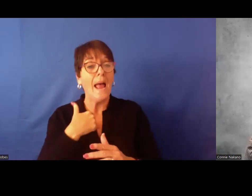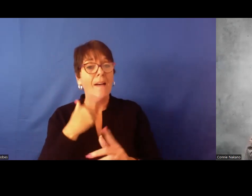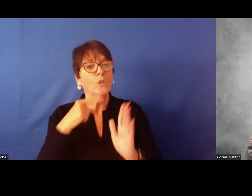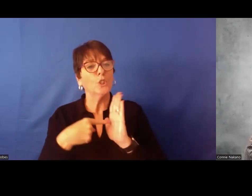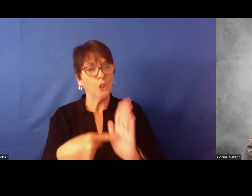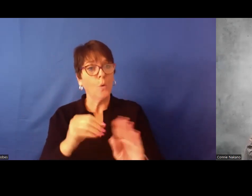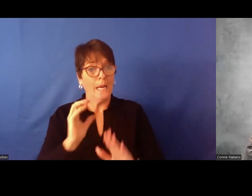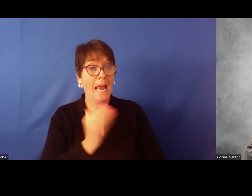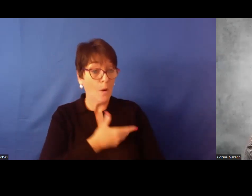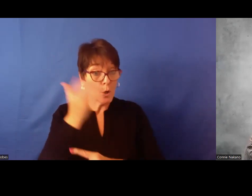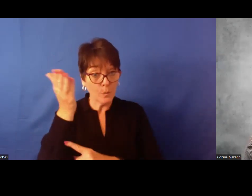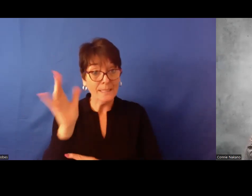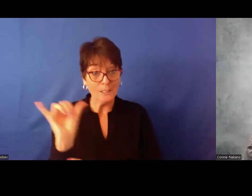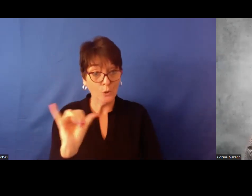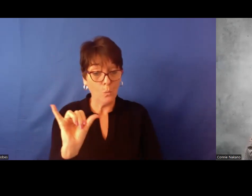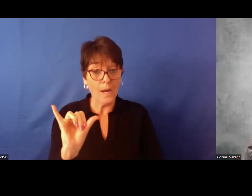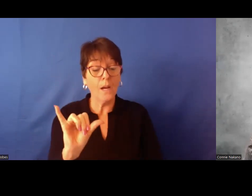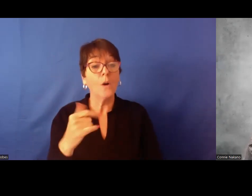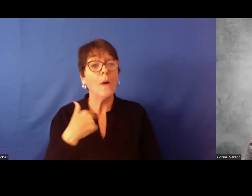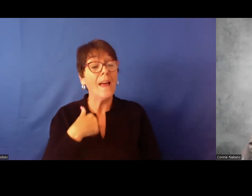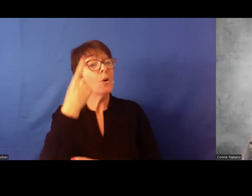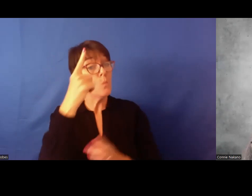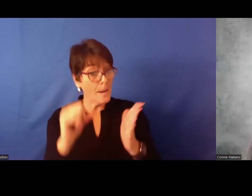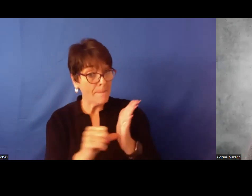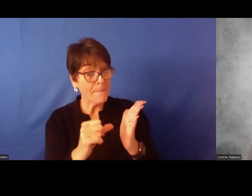as a follow-up. Here we have a page,